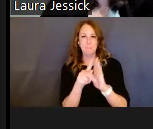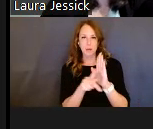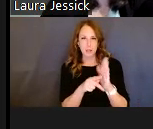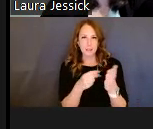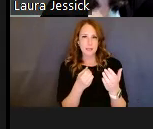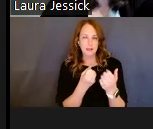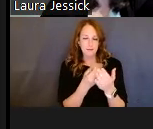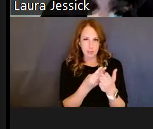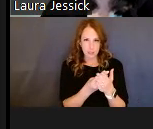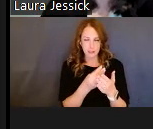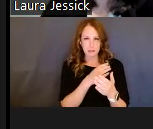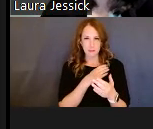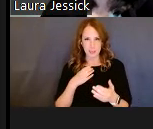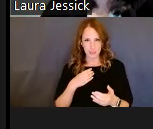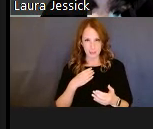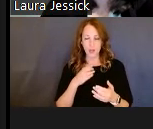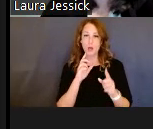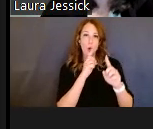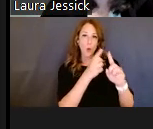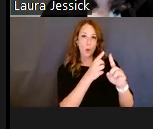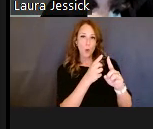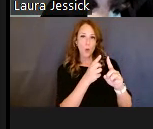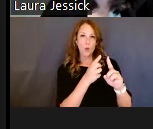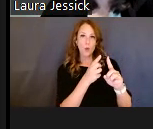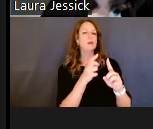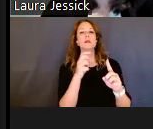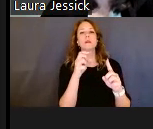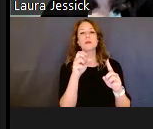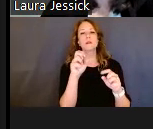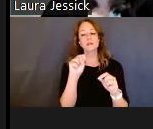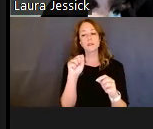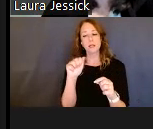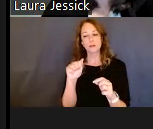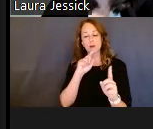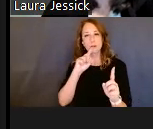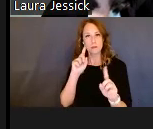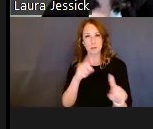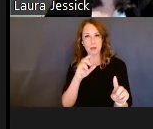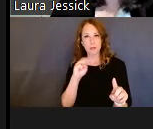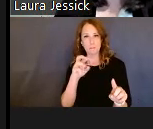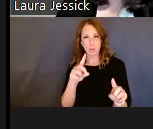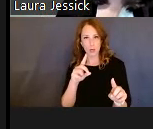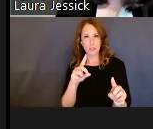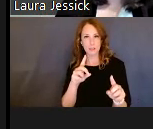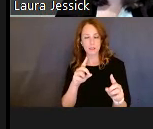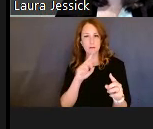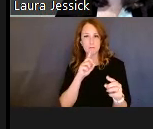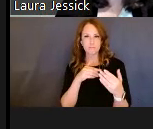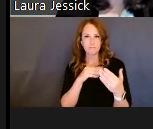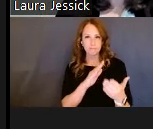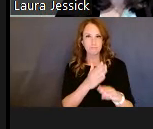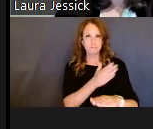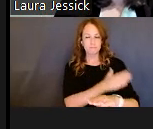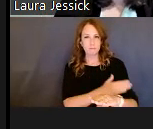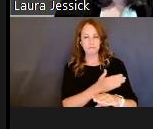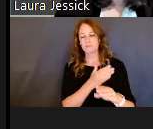was their goal was to address sexual assault response in the state of Maryland and develop best practices and